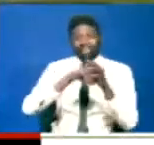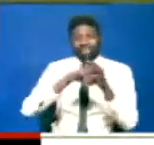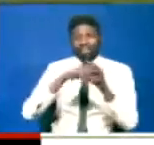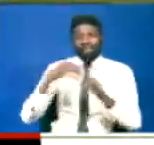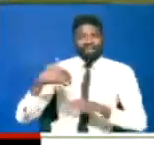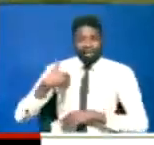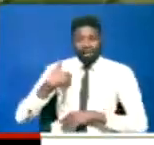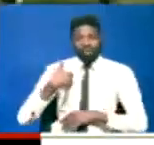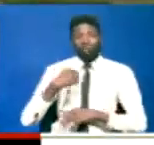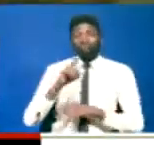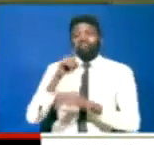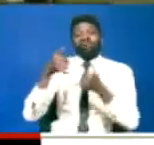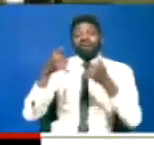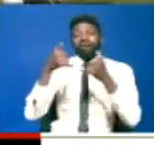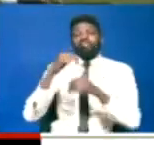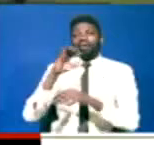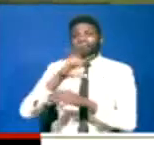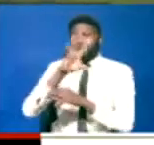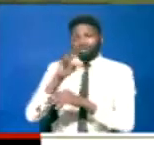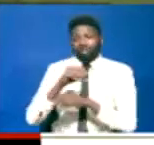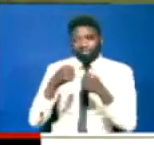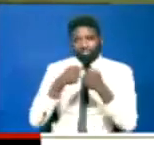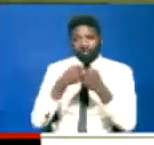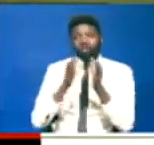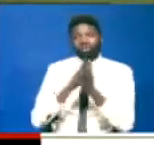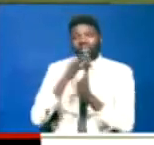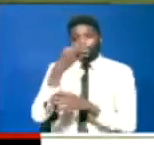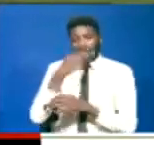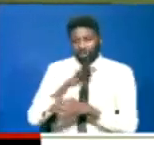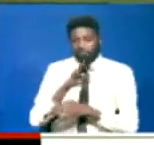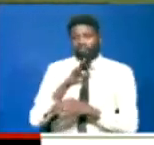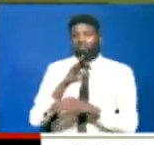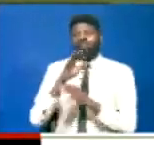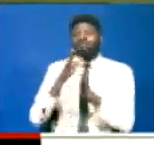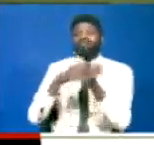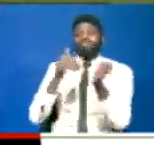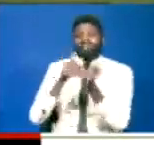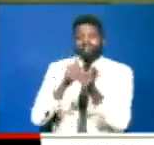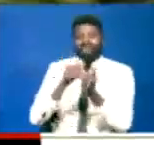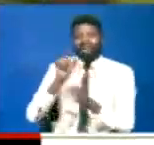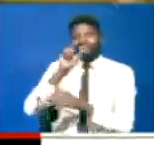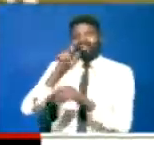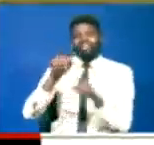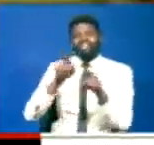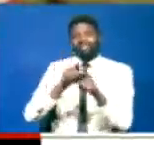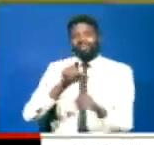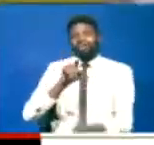won alongside France, New Zealand, Italy and Uruguay. The runners-up will head